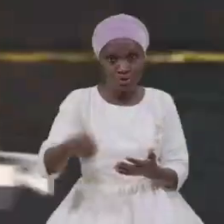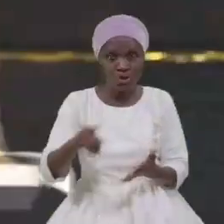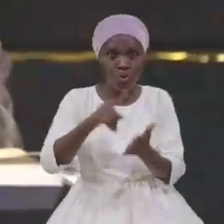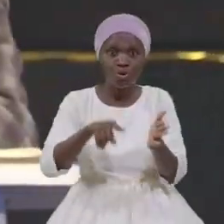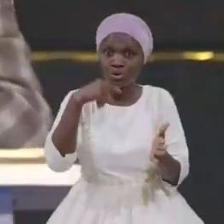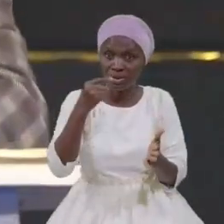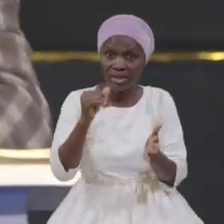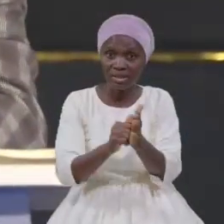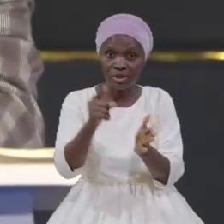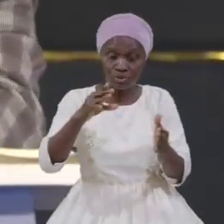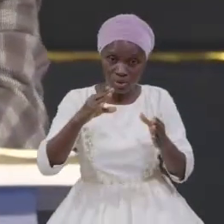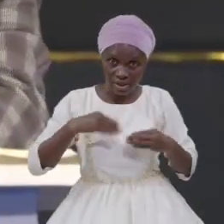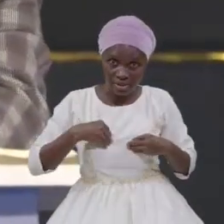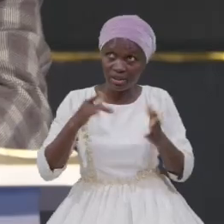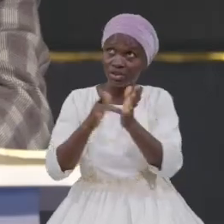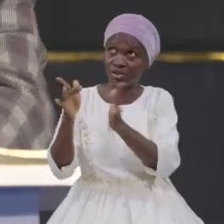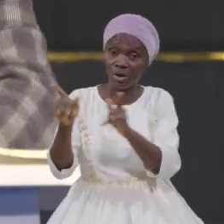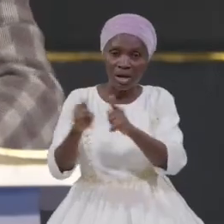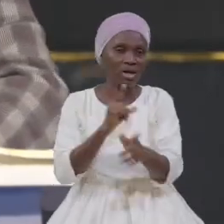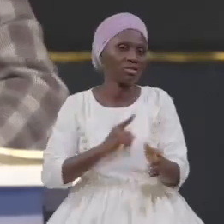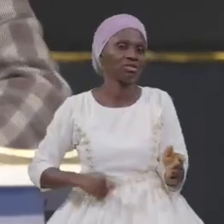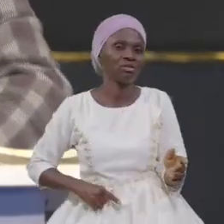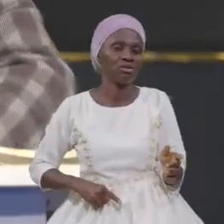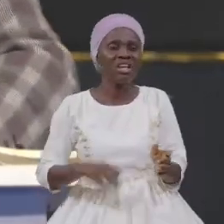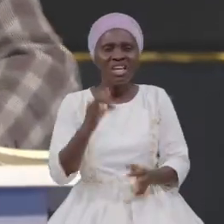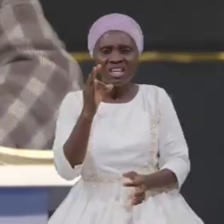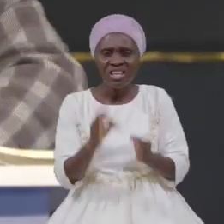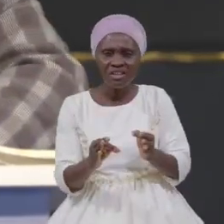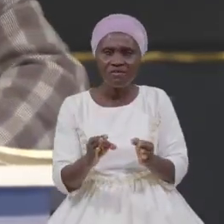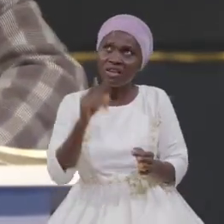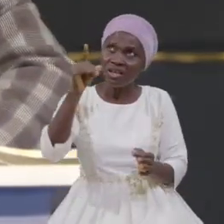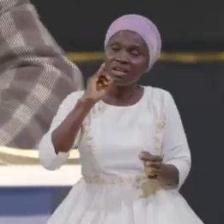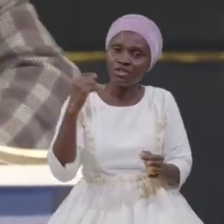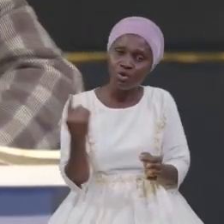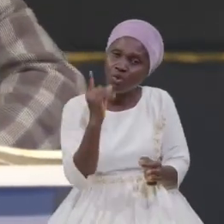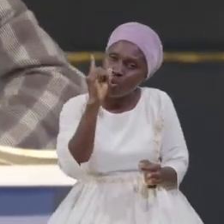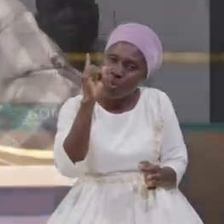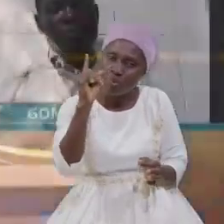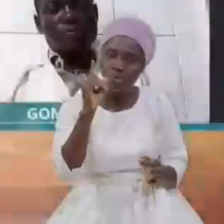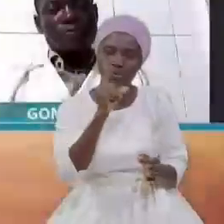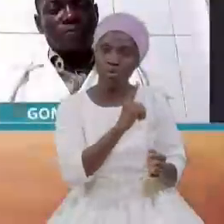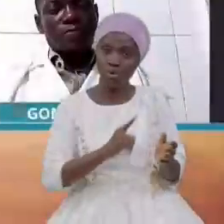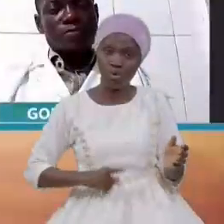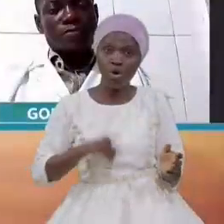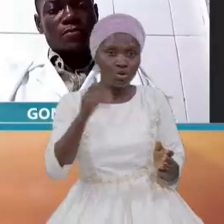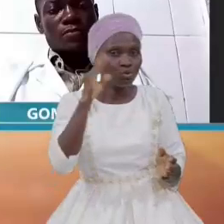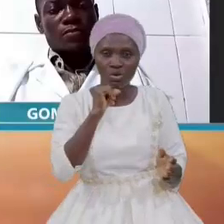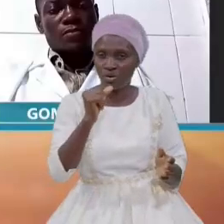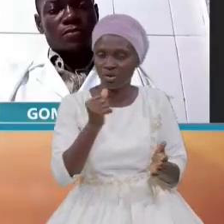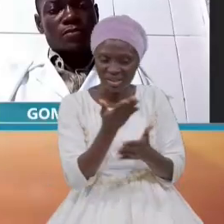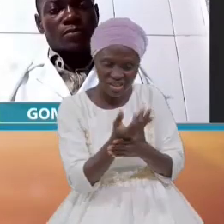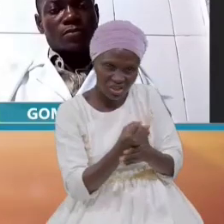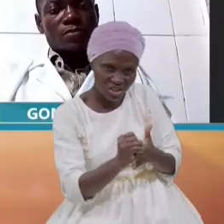the only Lord. He will not share the throne of your heart